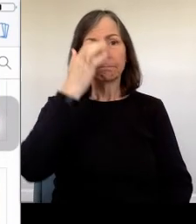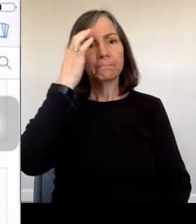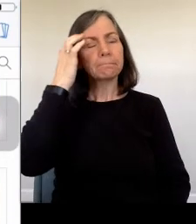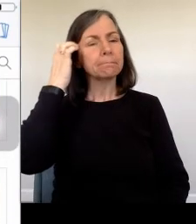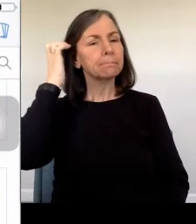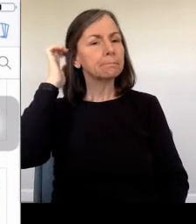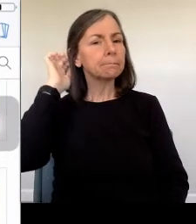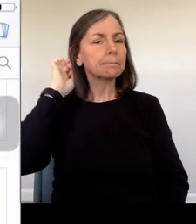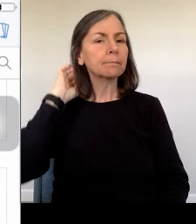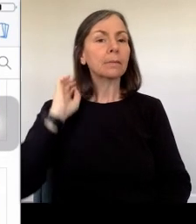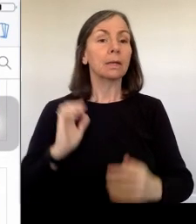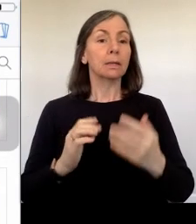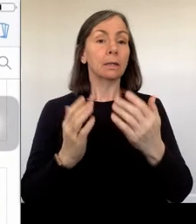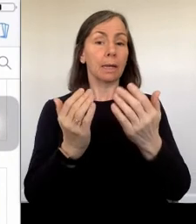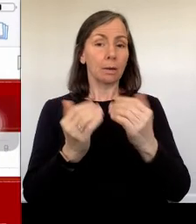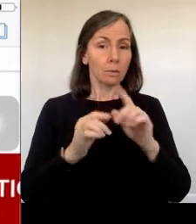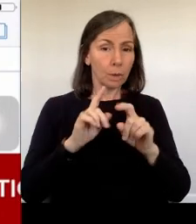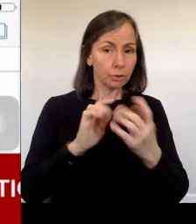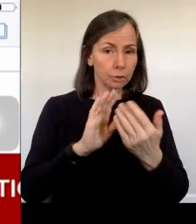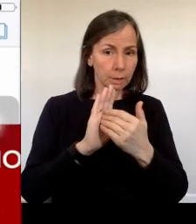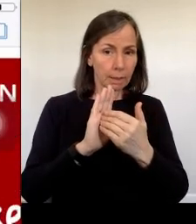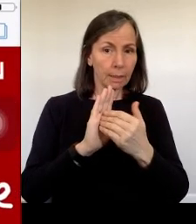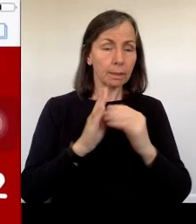Let's go back to our questions.